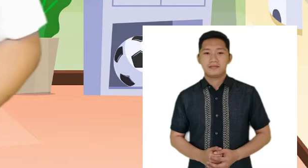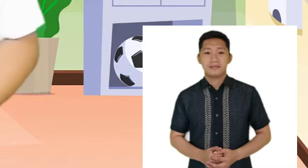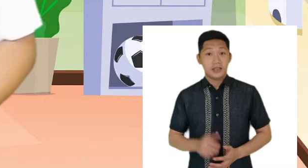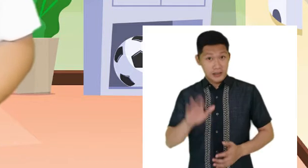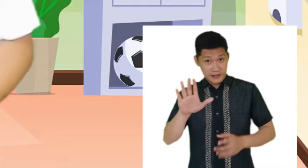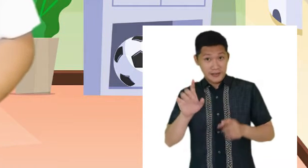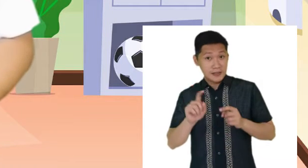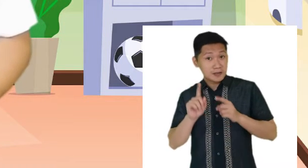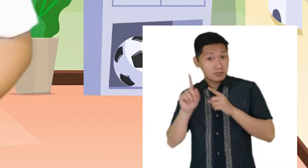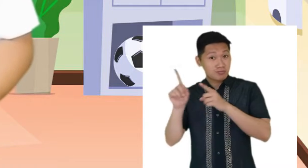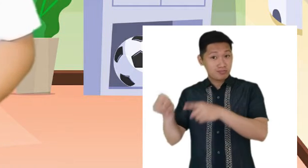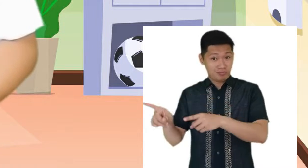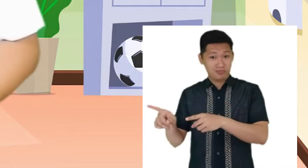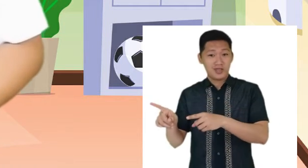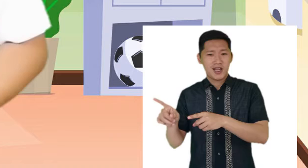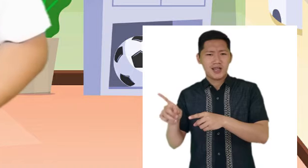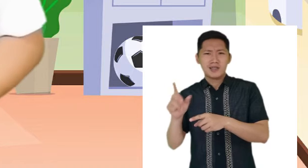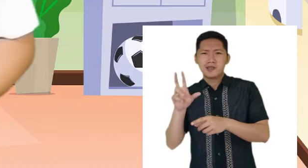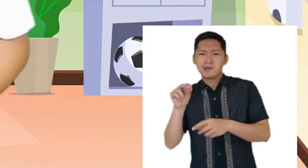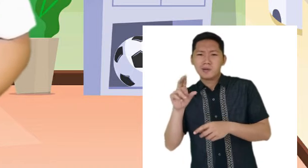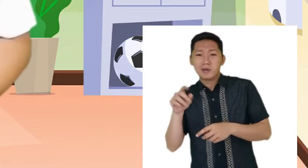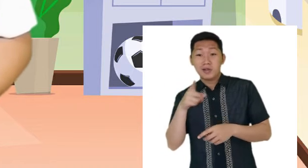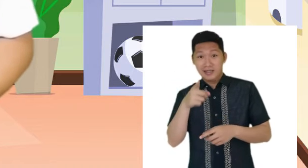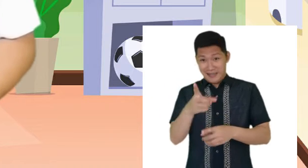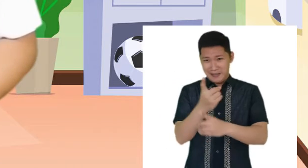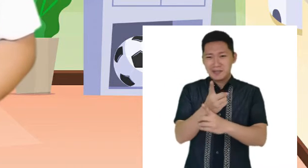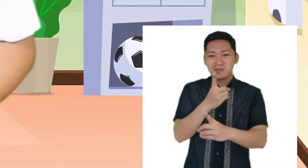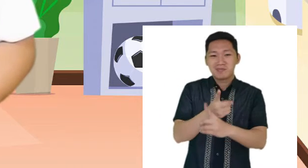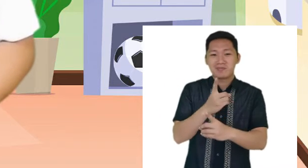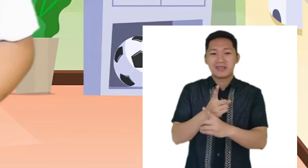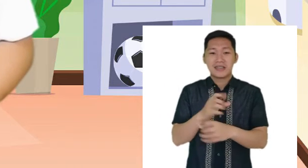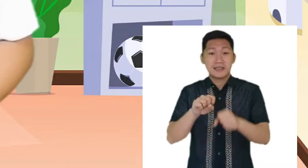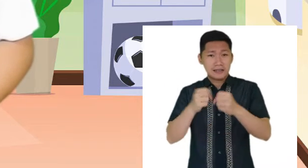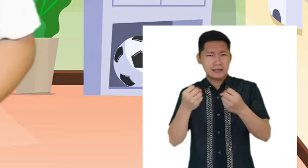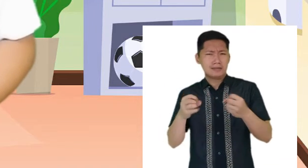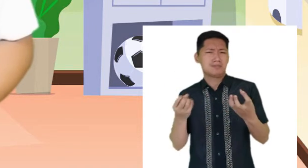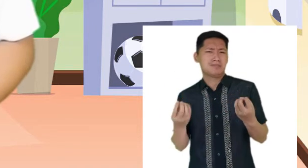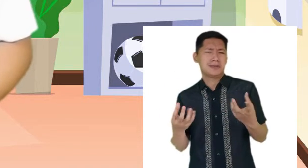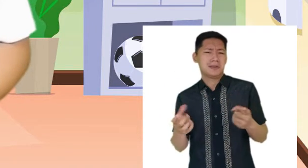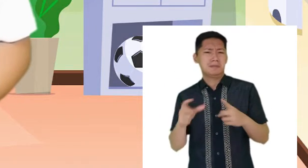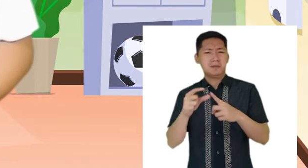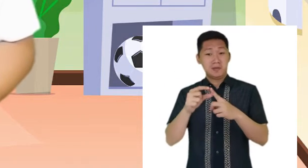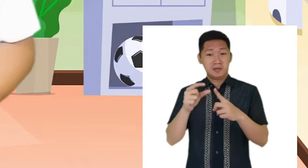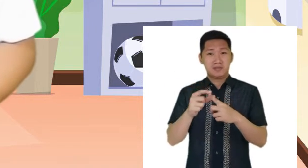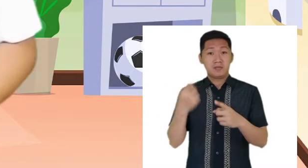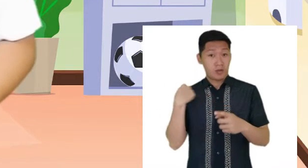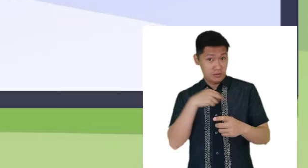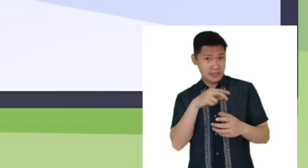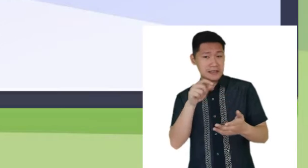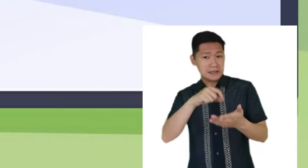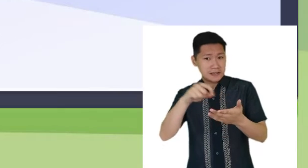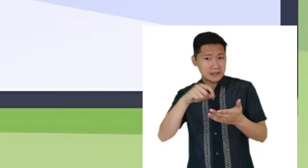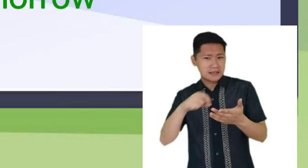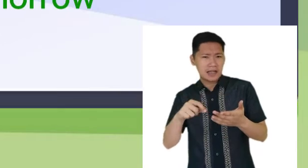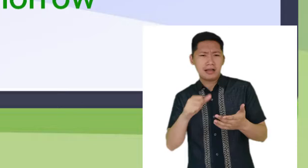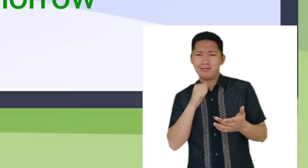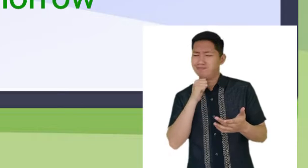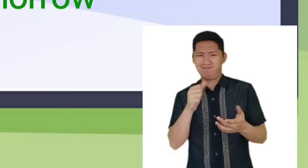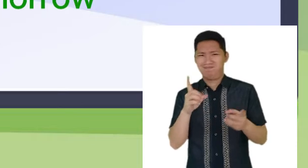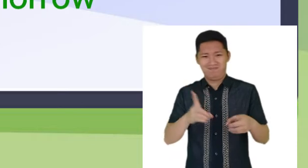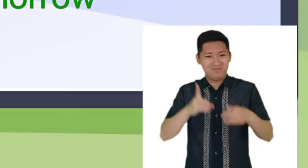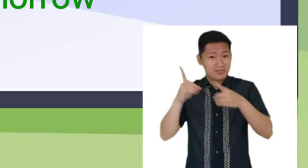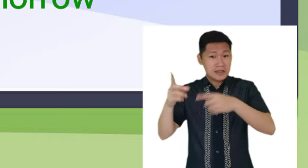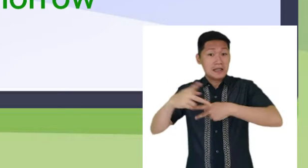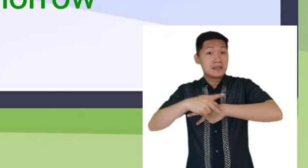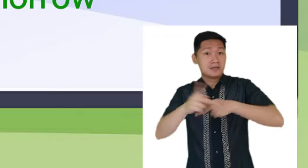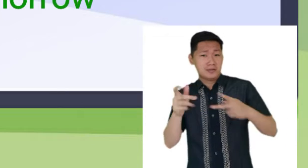If your answer is no, then you're correct. The sentence is too wordy. We may write, I cannot